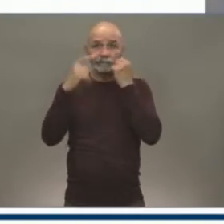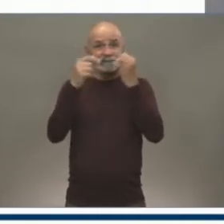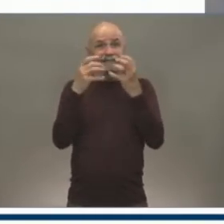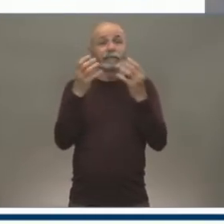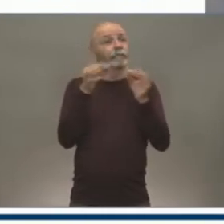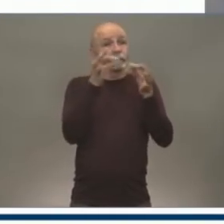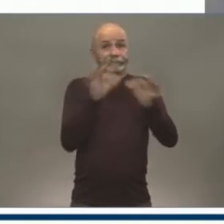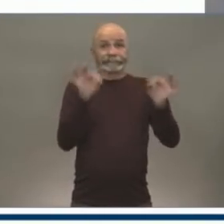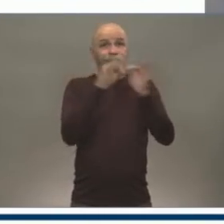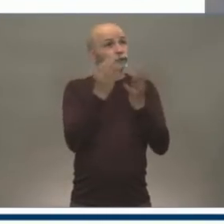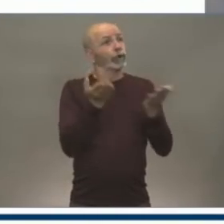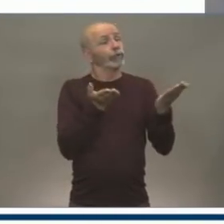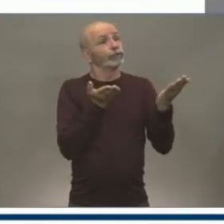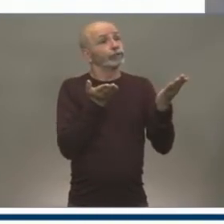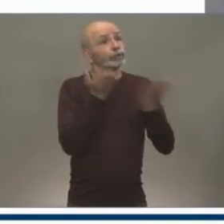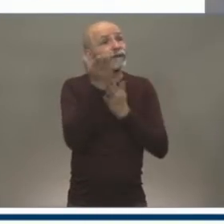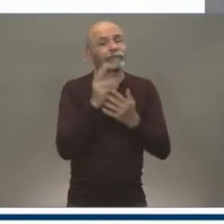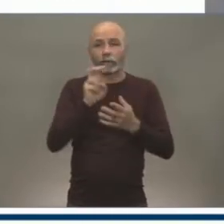essential travel was